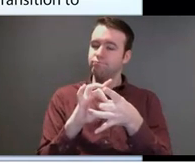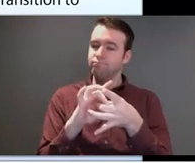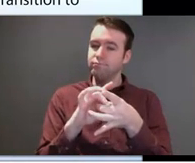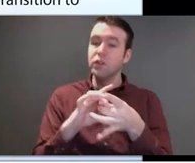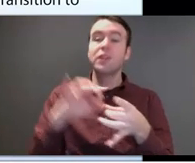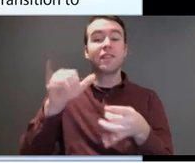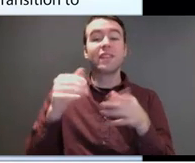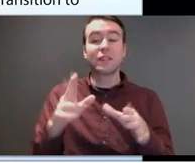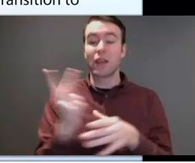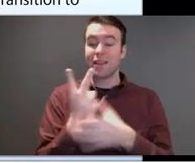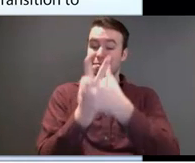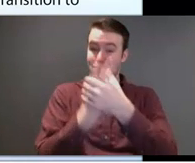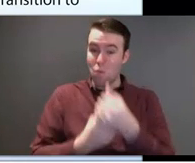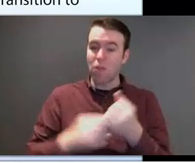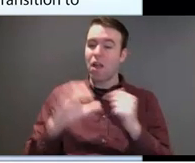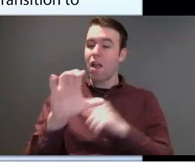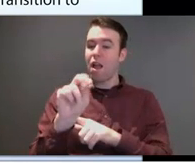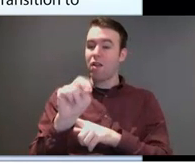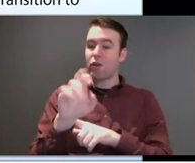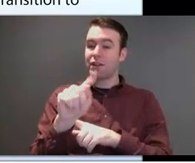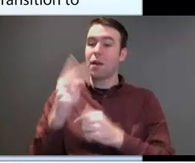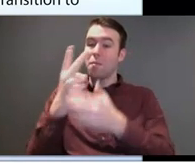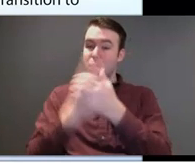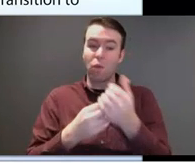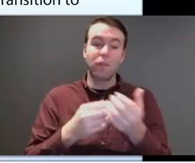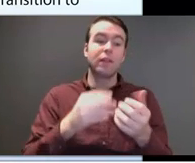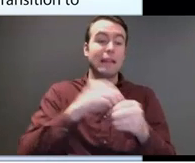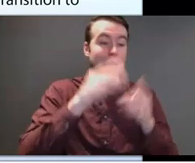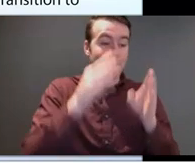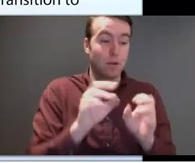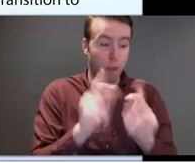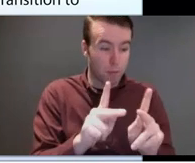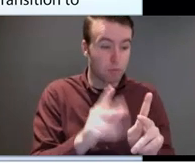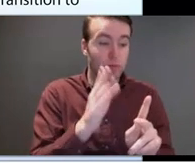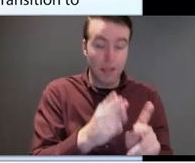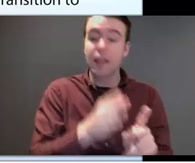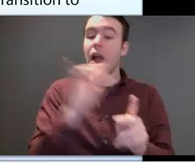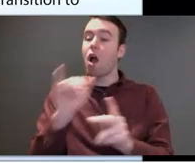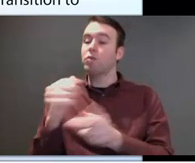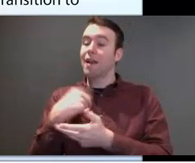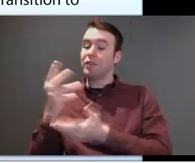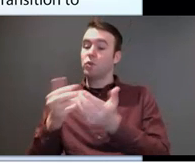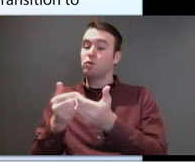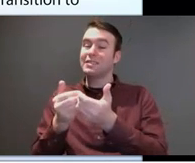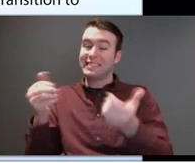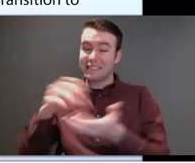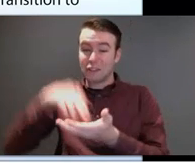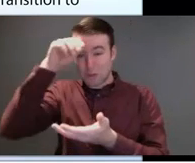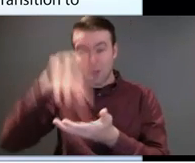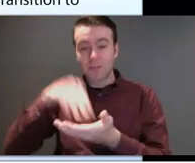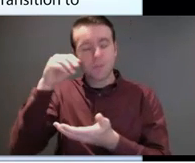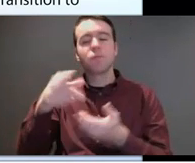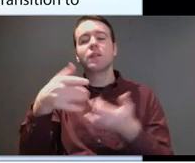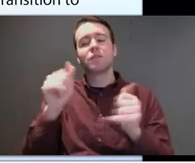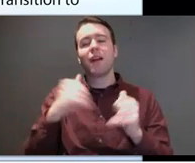this way, that concurrent model is both an in-person opportunity as well as a full distance. You still